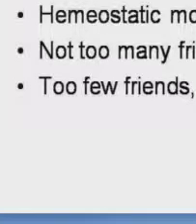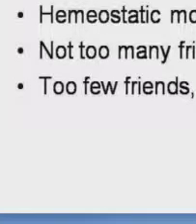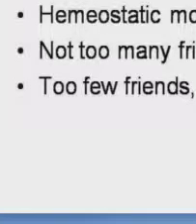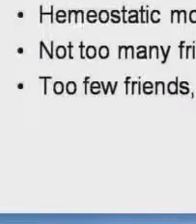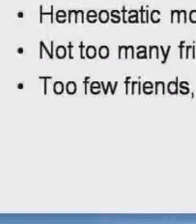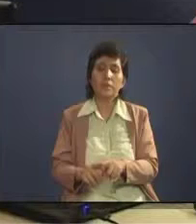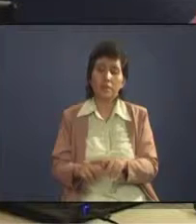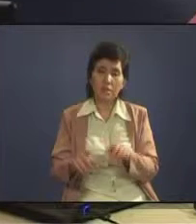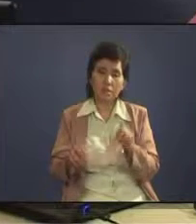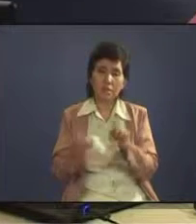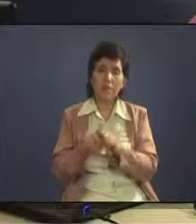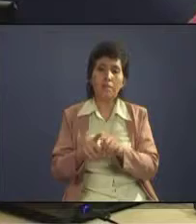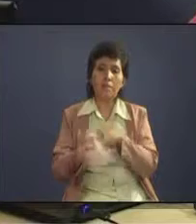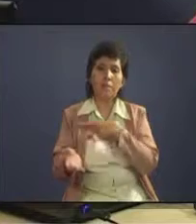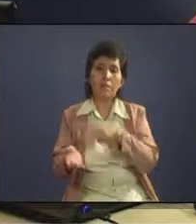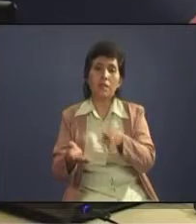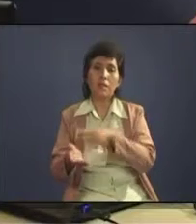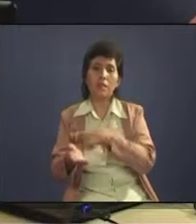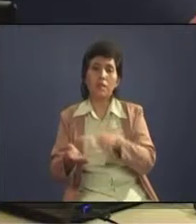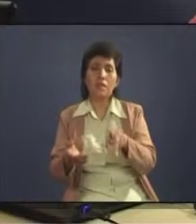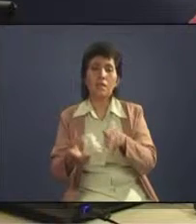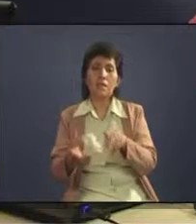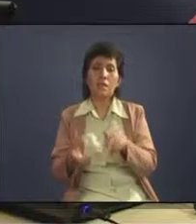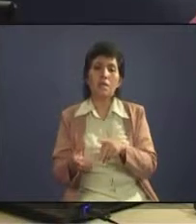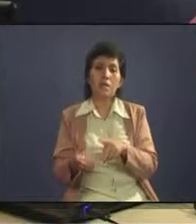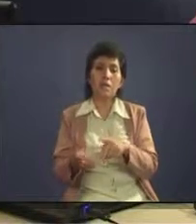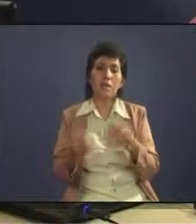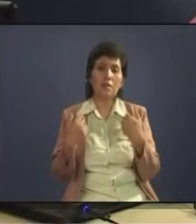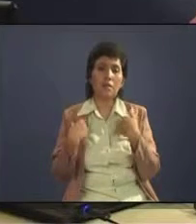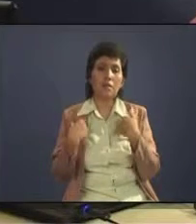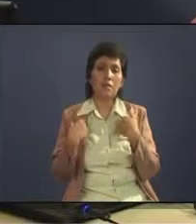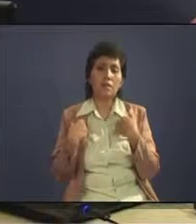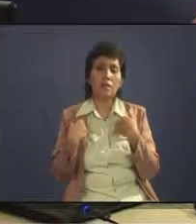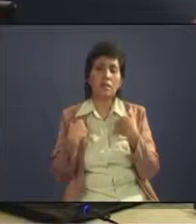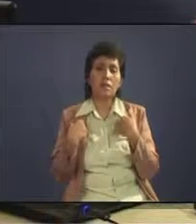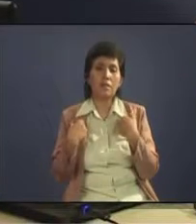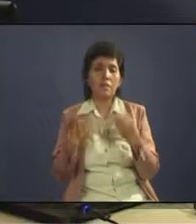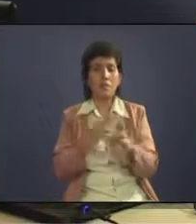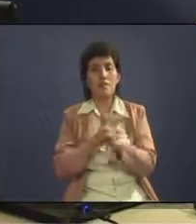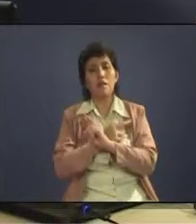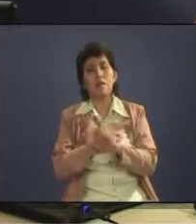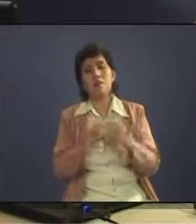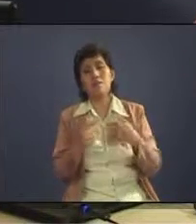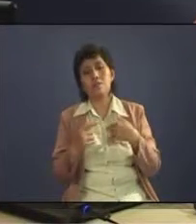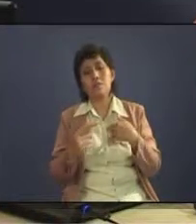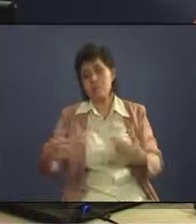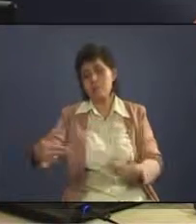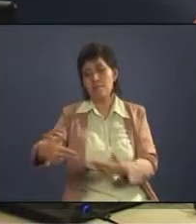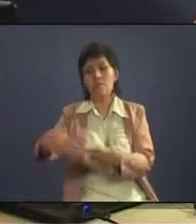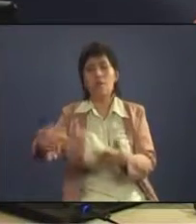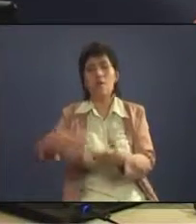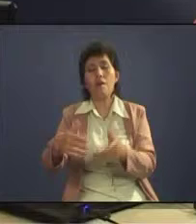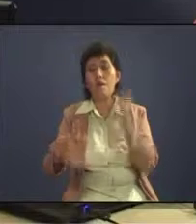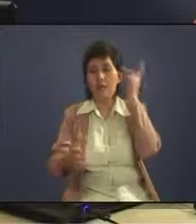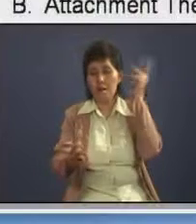go partying or when they attend functions, okay? That when they've realized that they have too little friends,